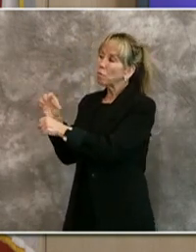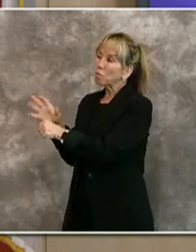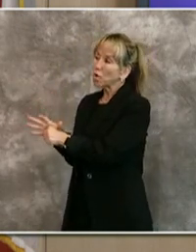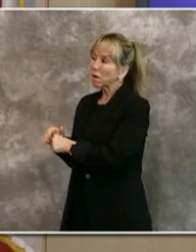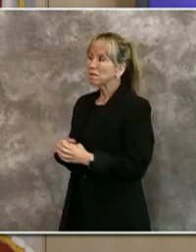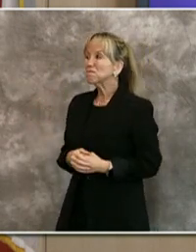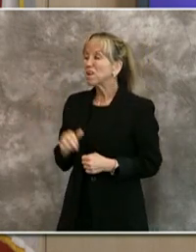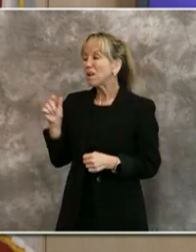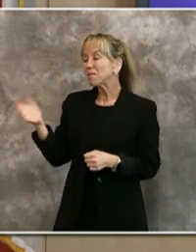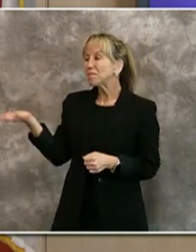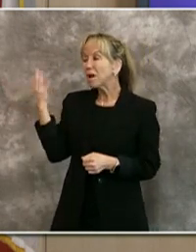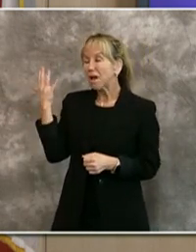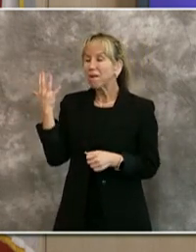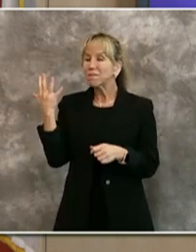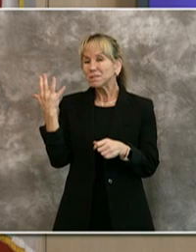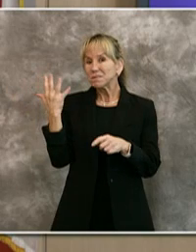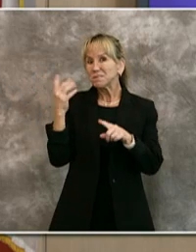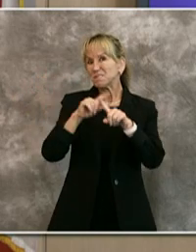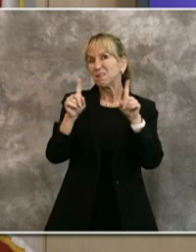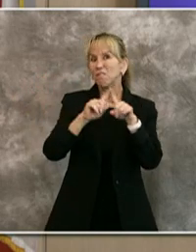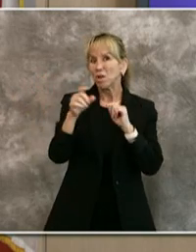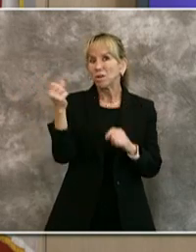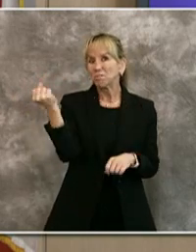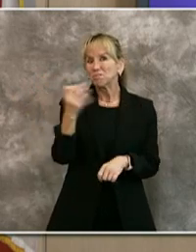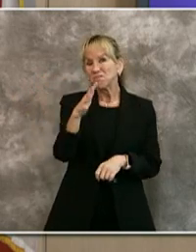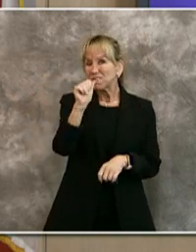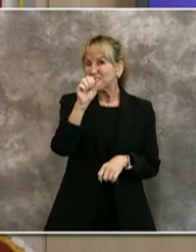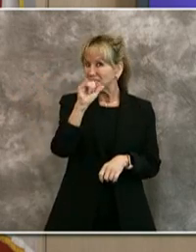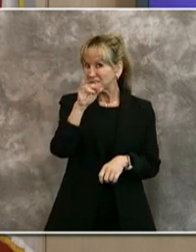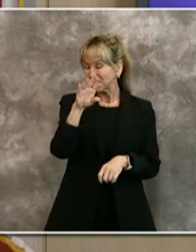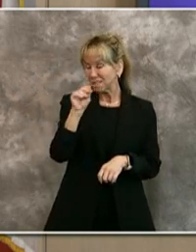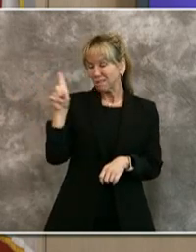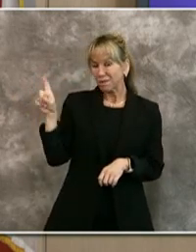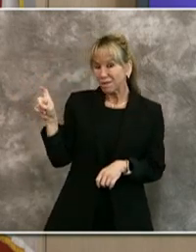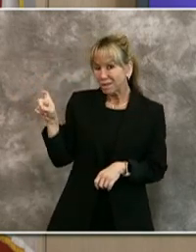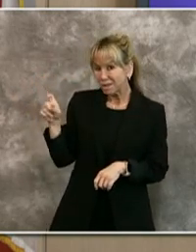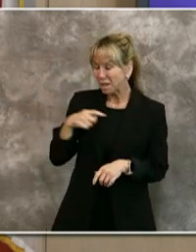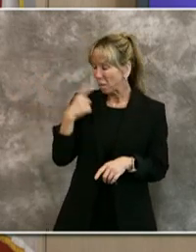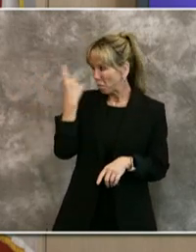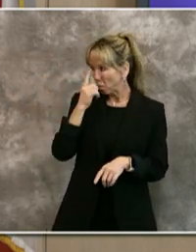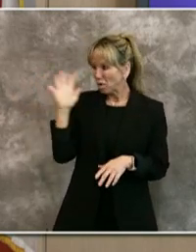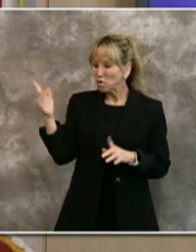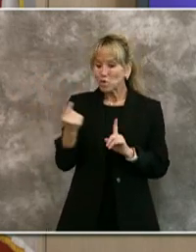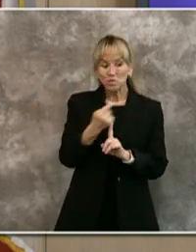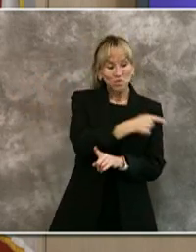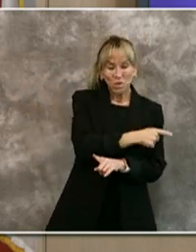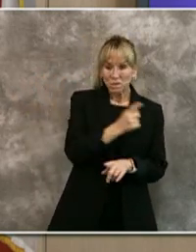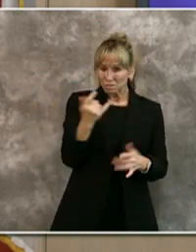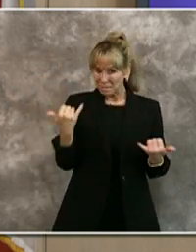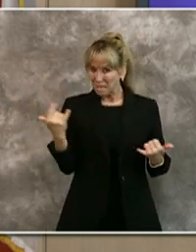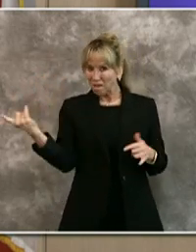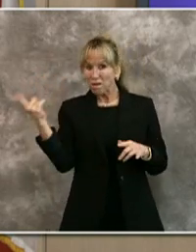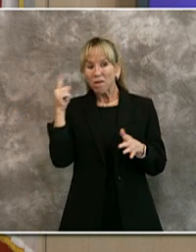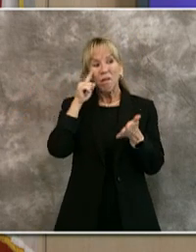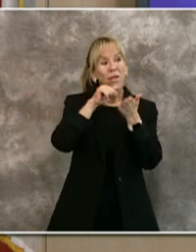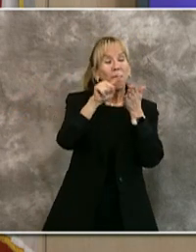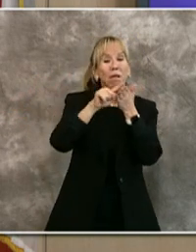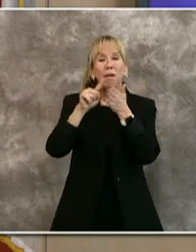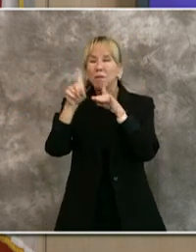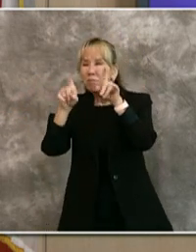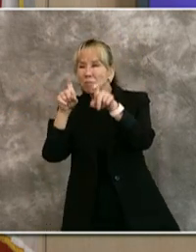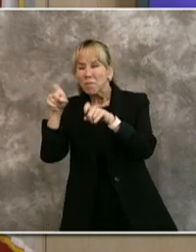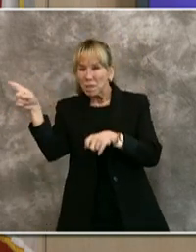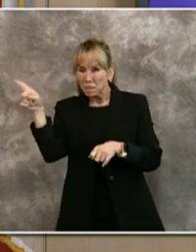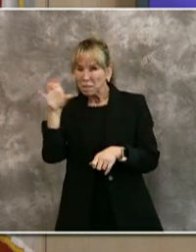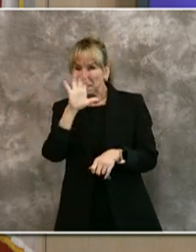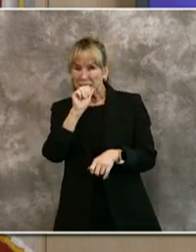many as 5 casinos. Is there a current investigation involving casinos, and what specific